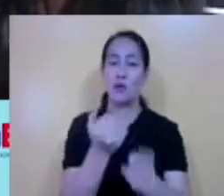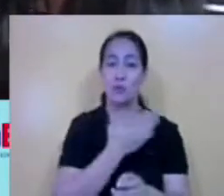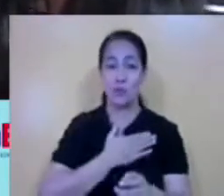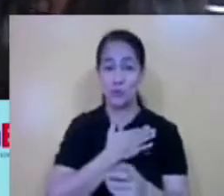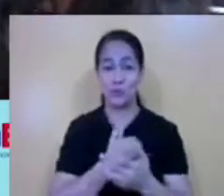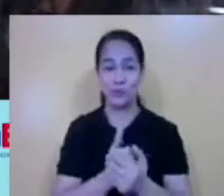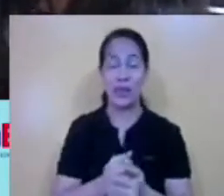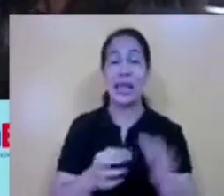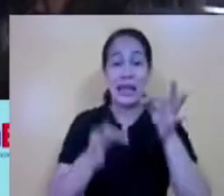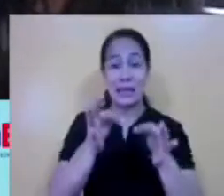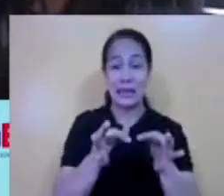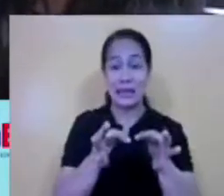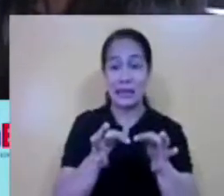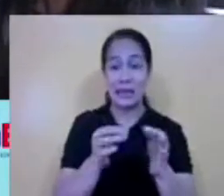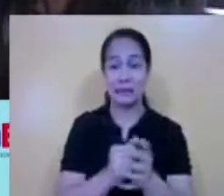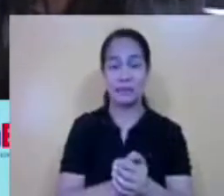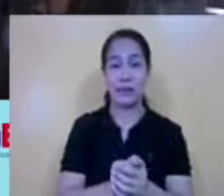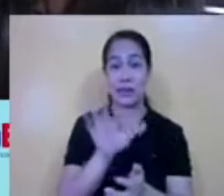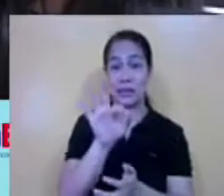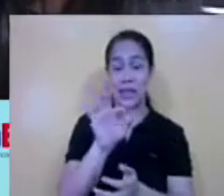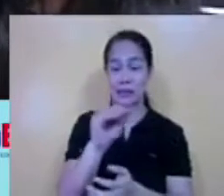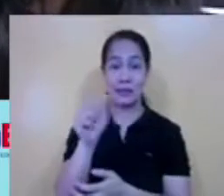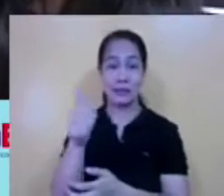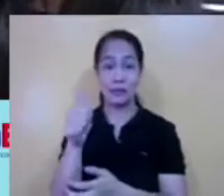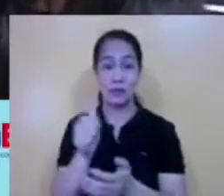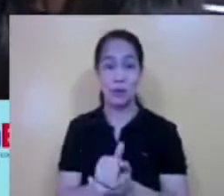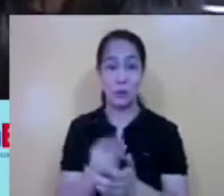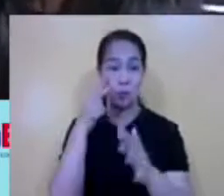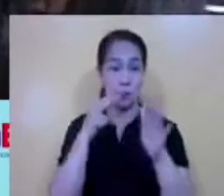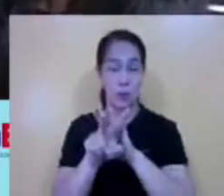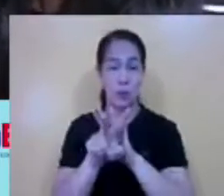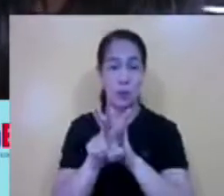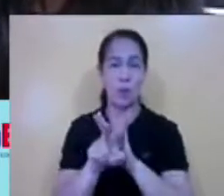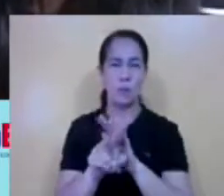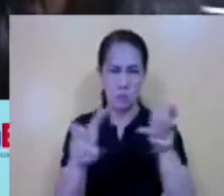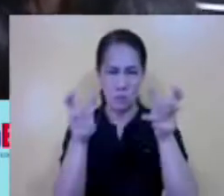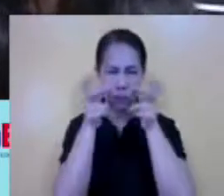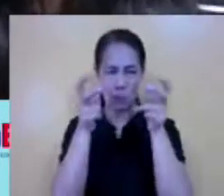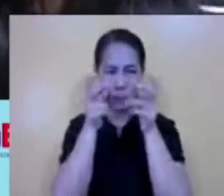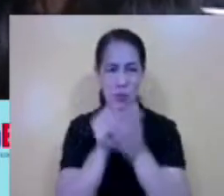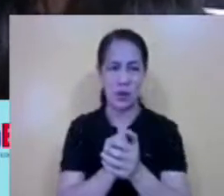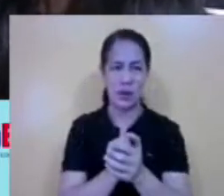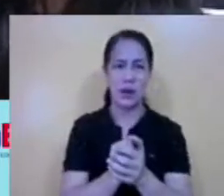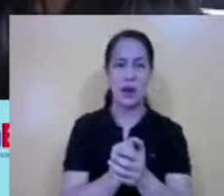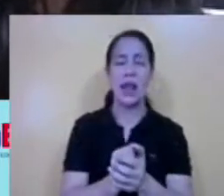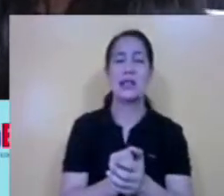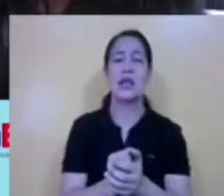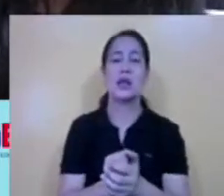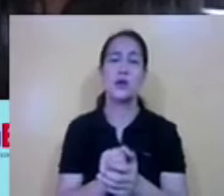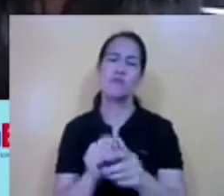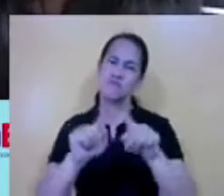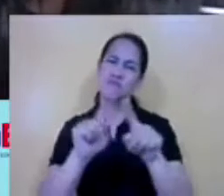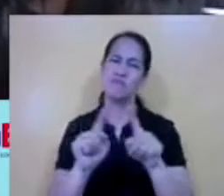objectives 9 and 10 that deals with or focuses on very unique learners. So if in case you do not have